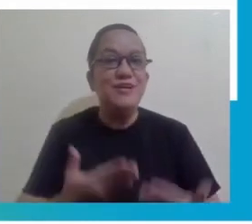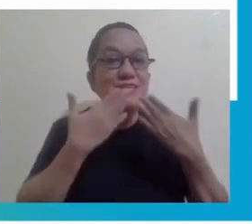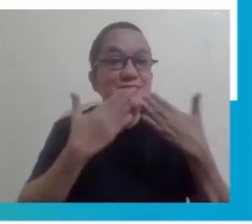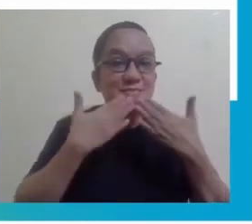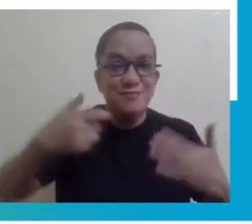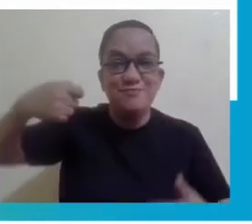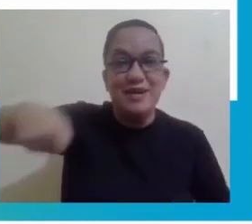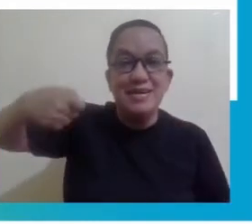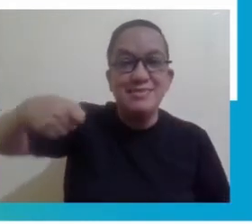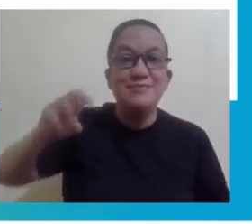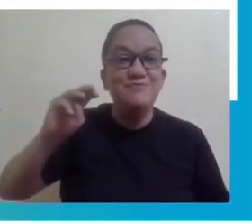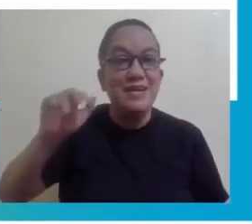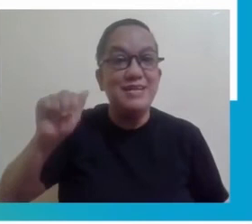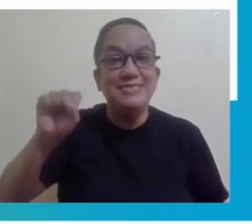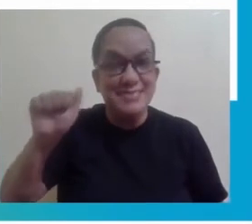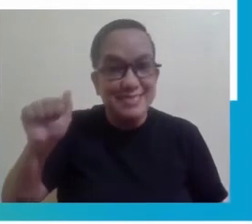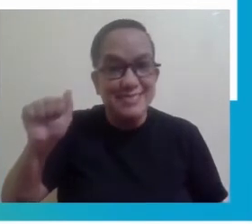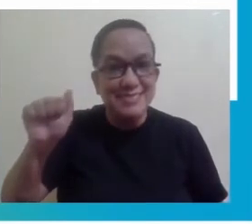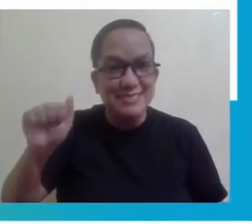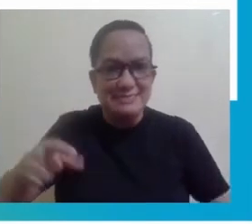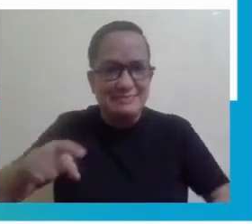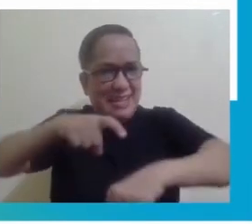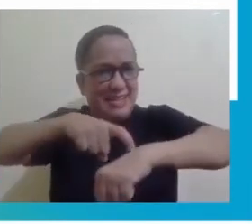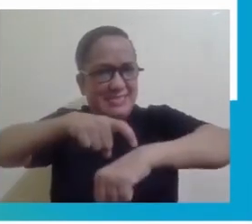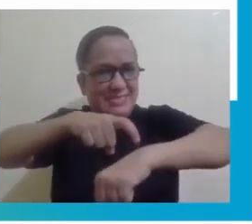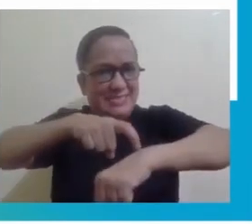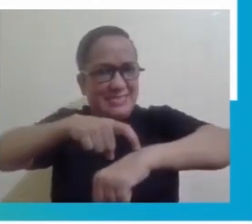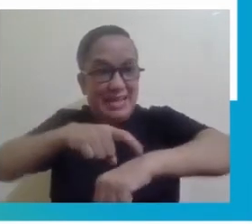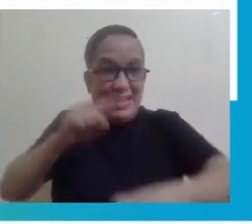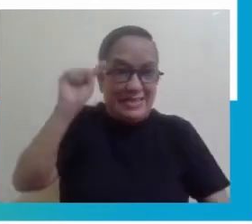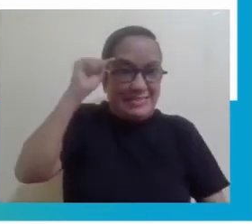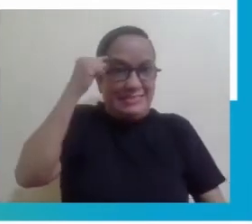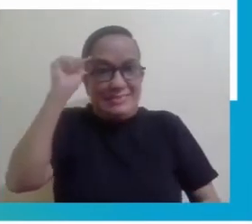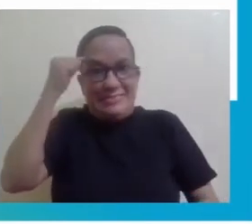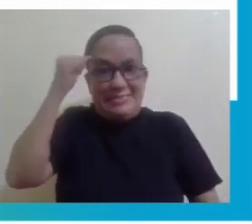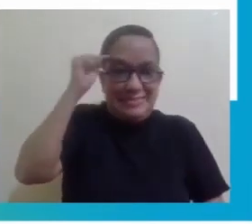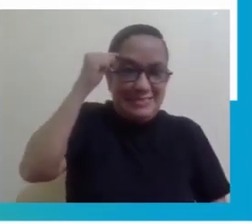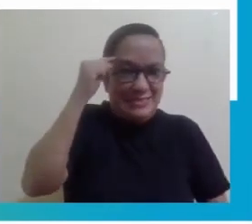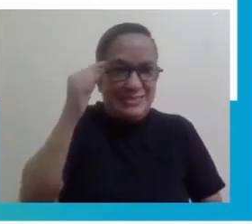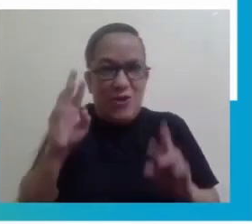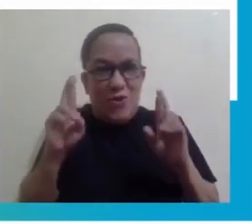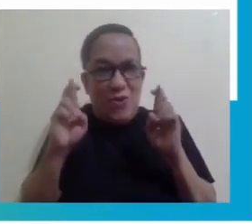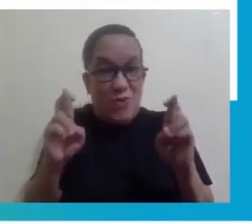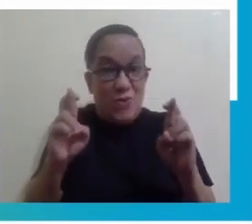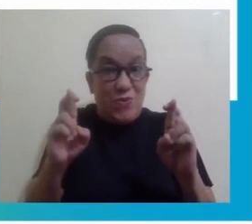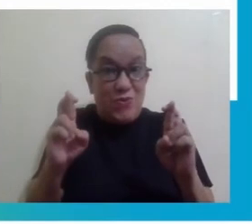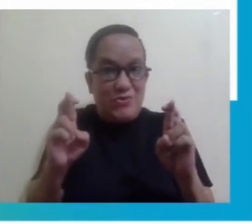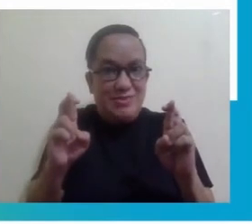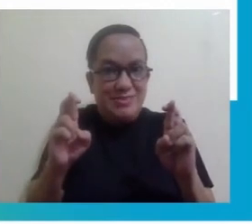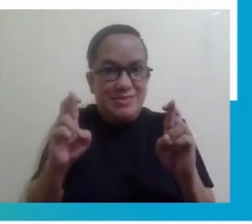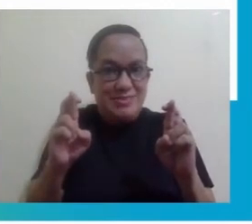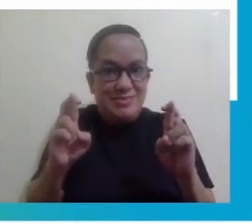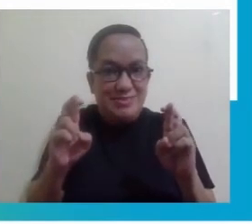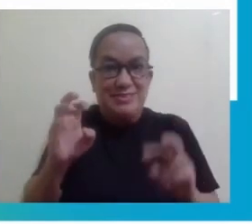I am conscious of time. We were hoping to get Ms. Eva Dutari from the